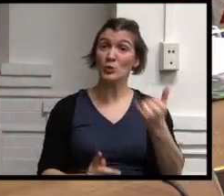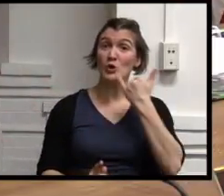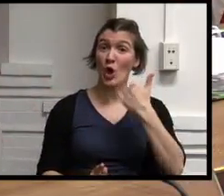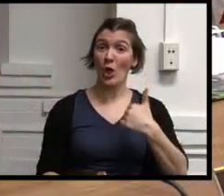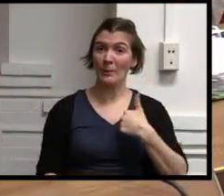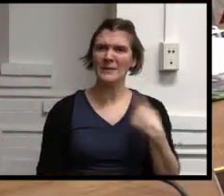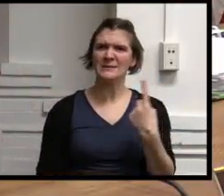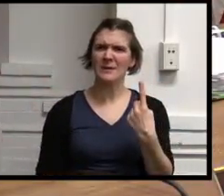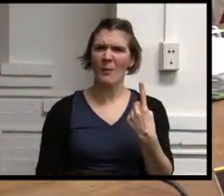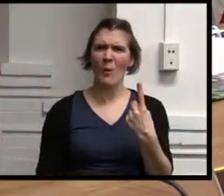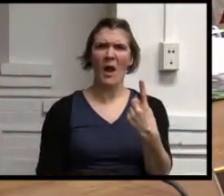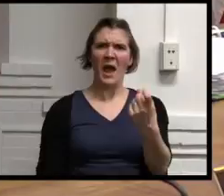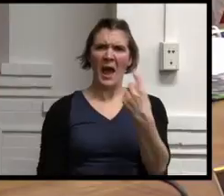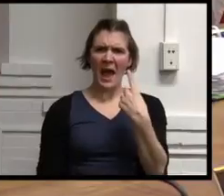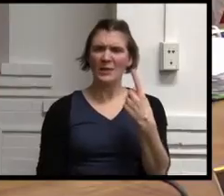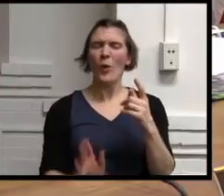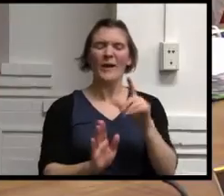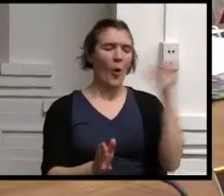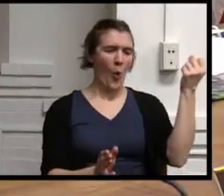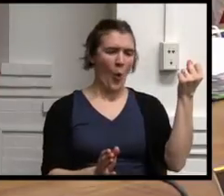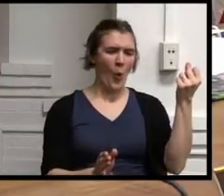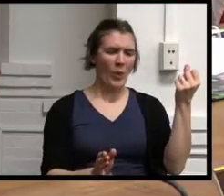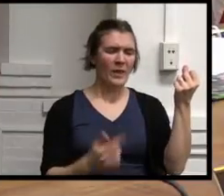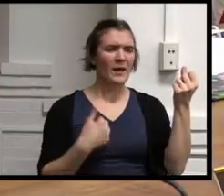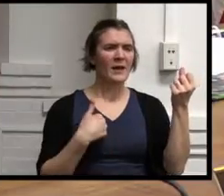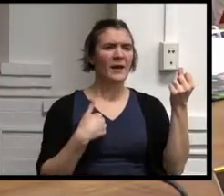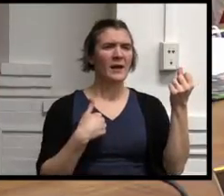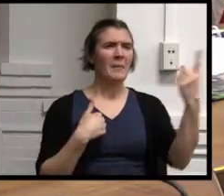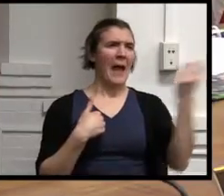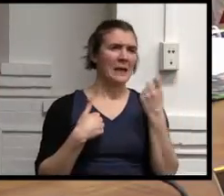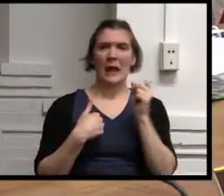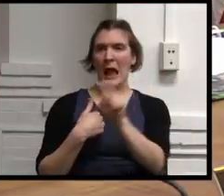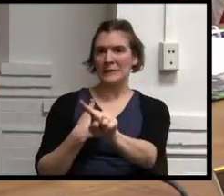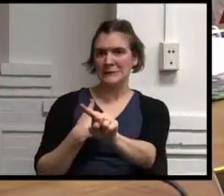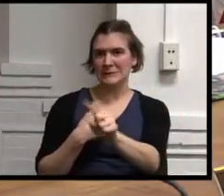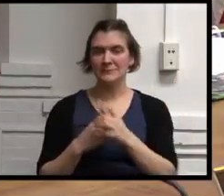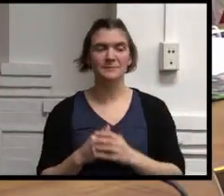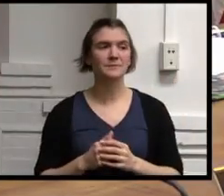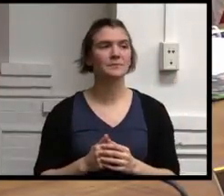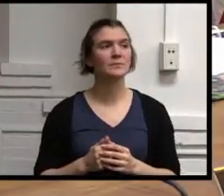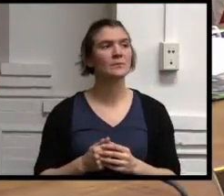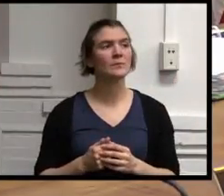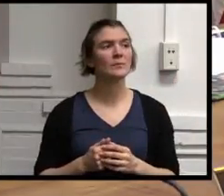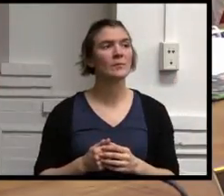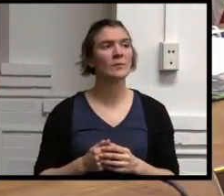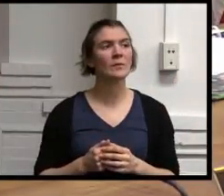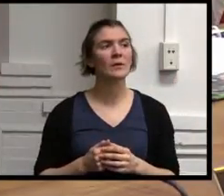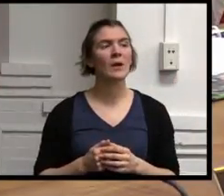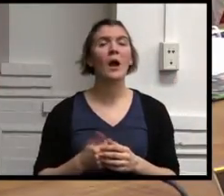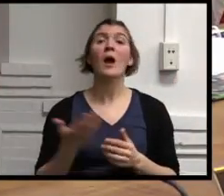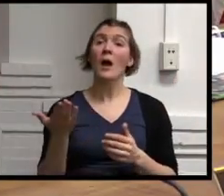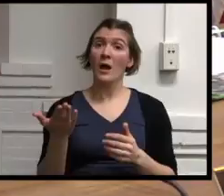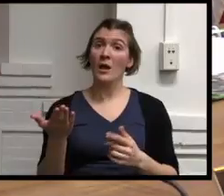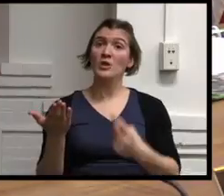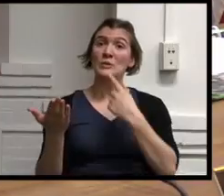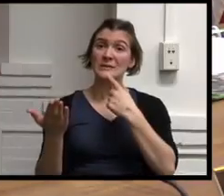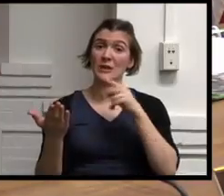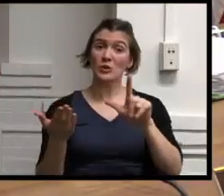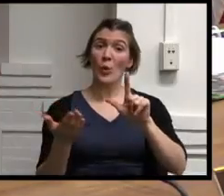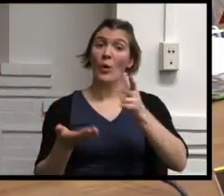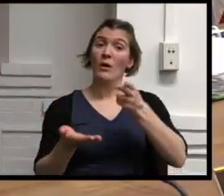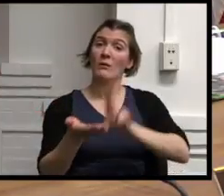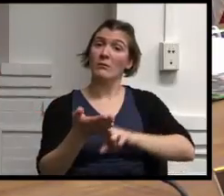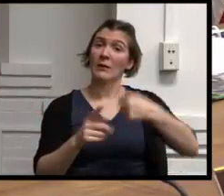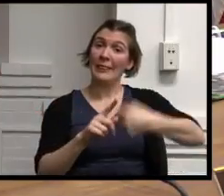One of the questions that I had before I ask you what they asked me to ask you was, I saw that you extended your lease for